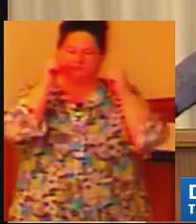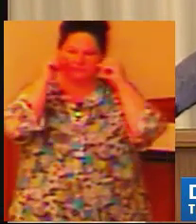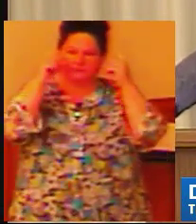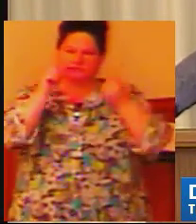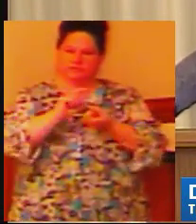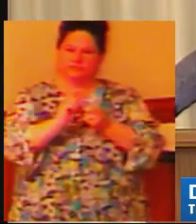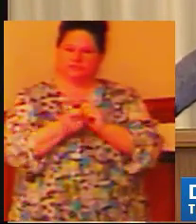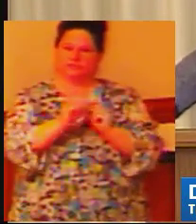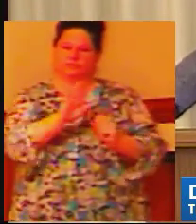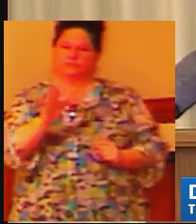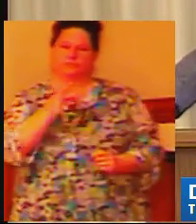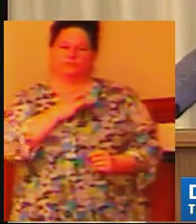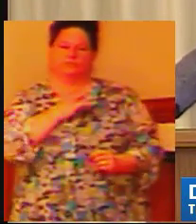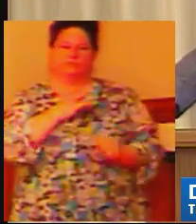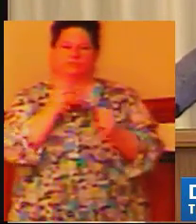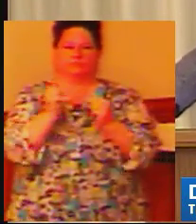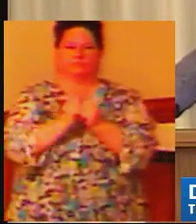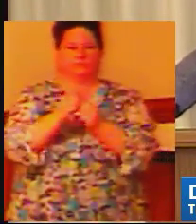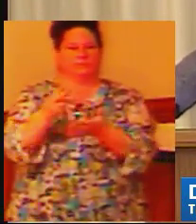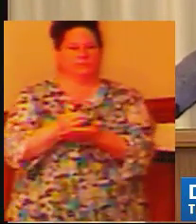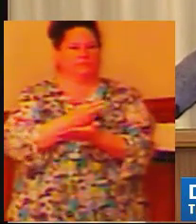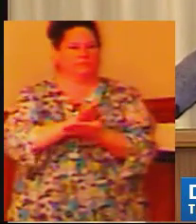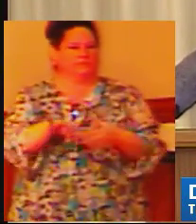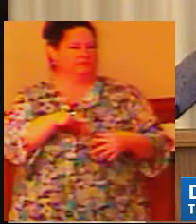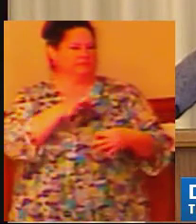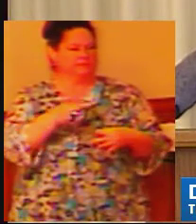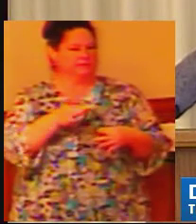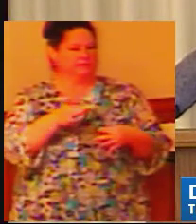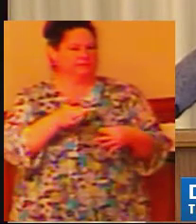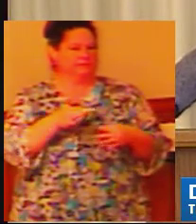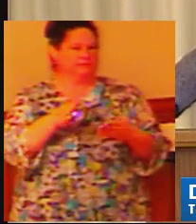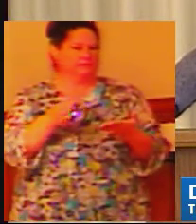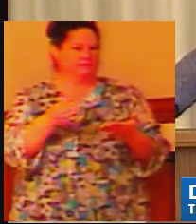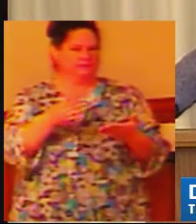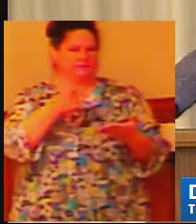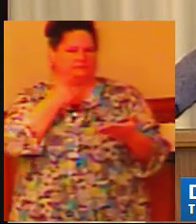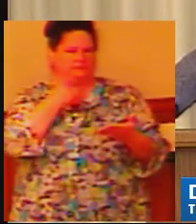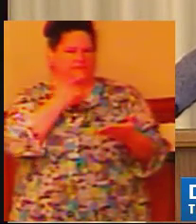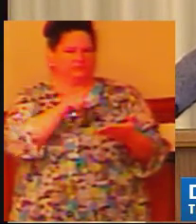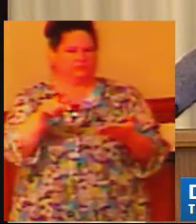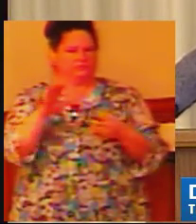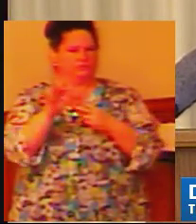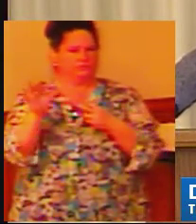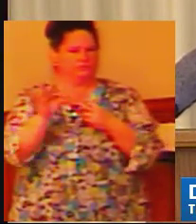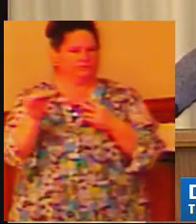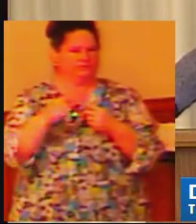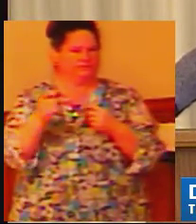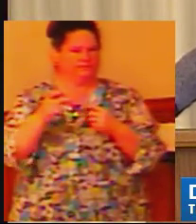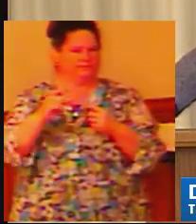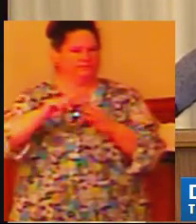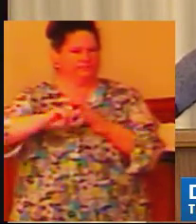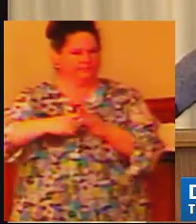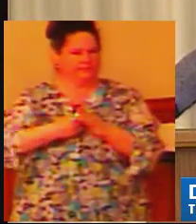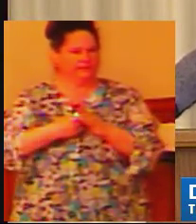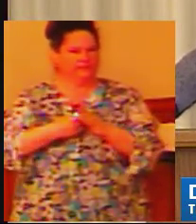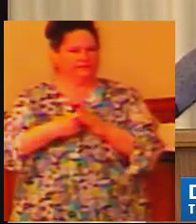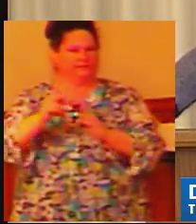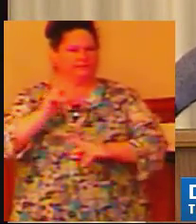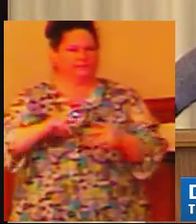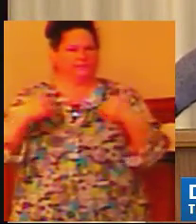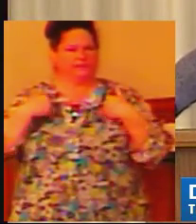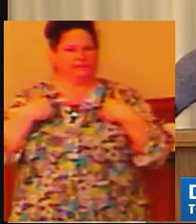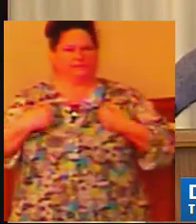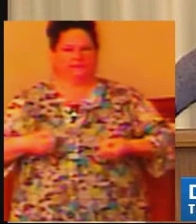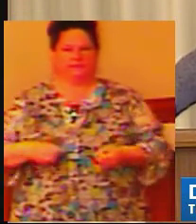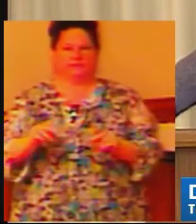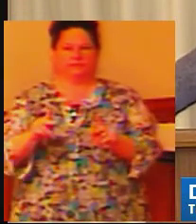changing of your heart by the Holy Spirit. It is, you are chosen from the beginning that the people have this